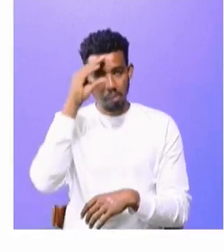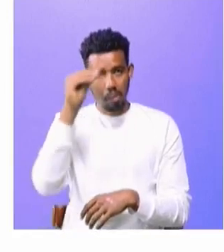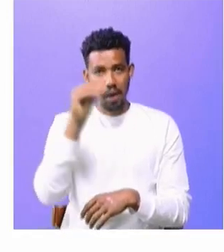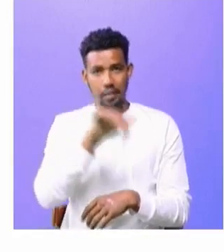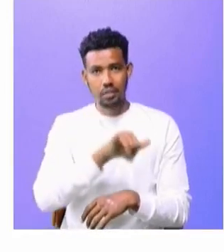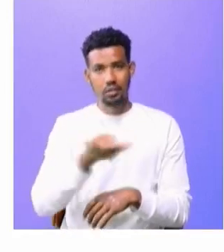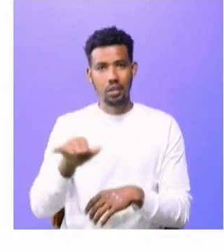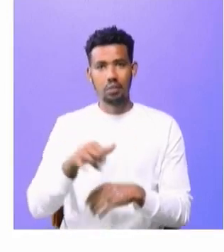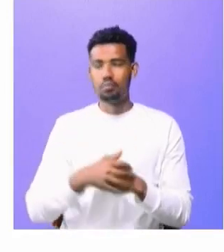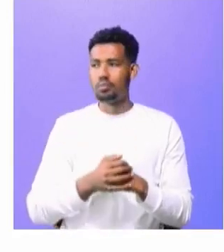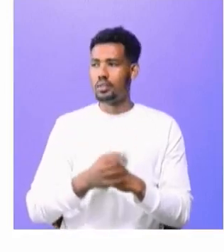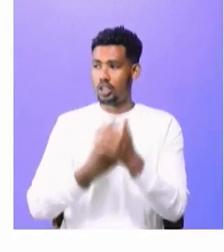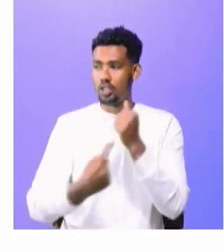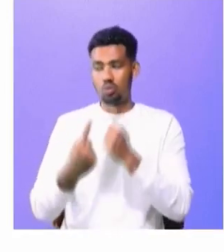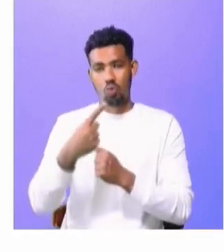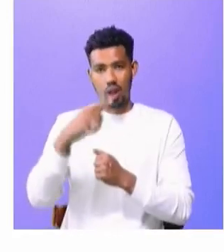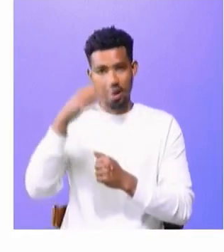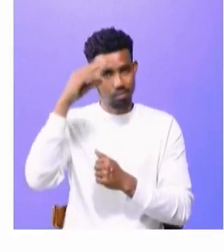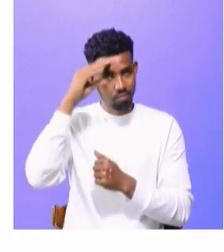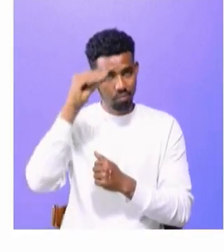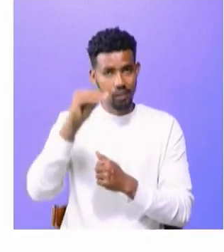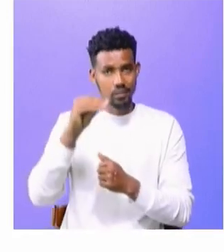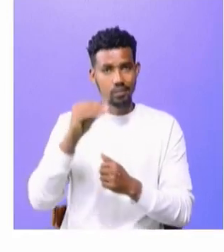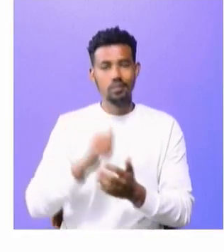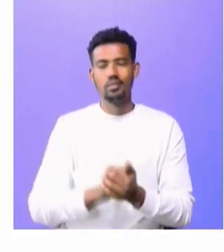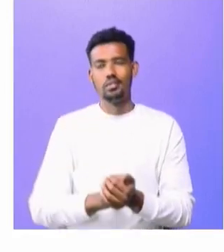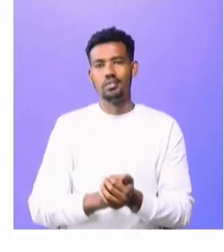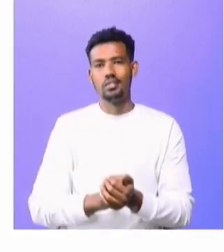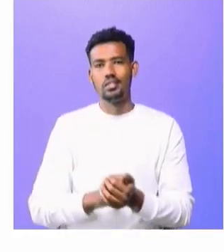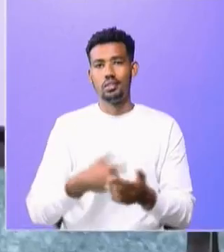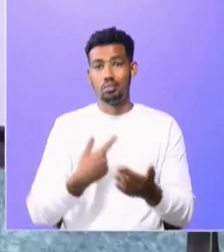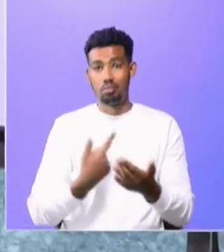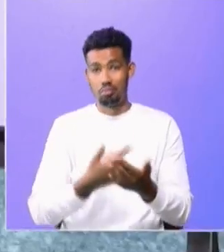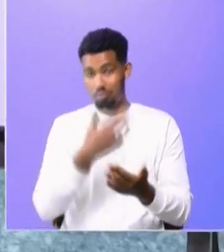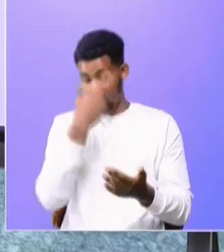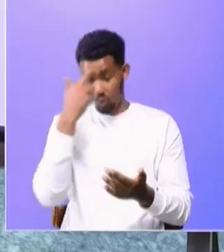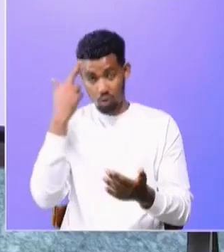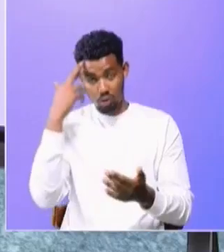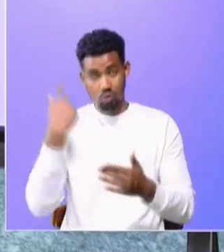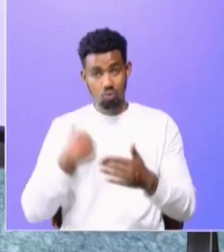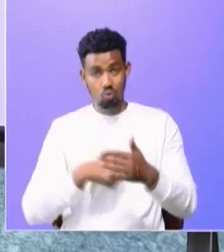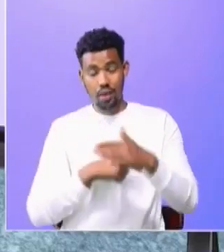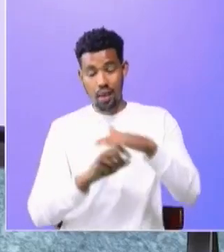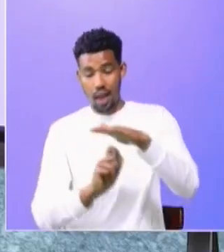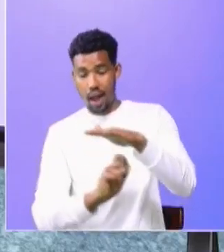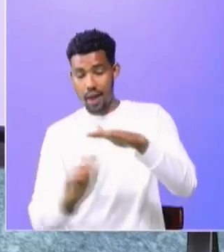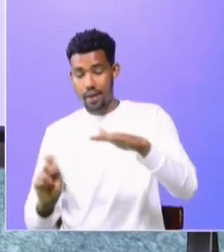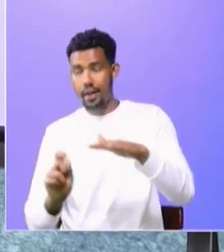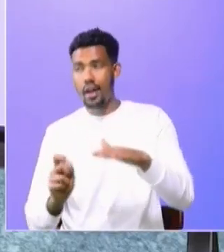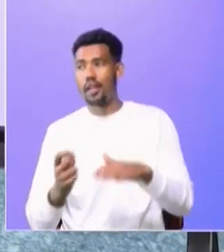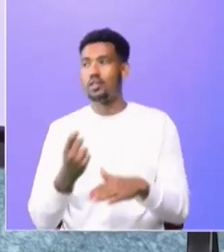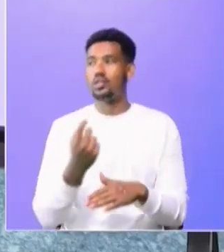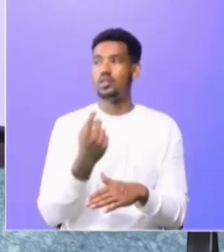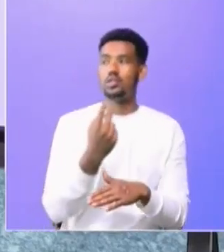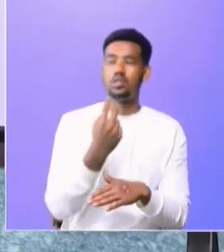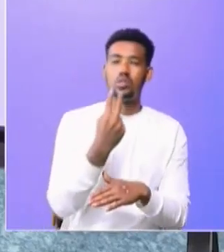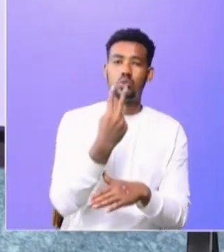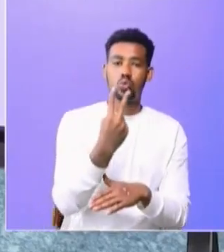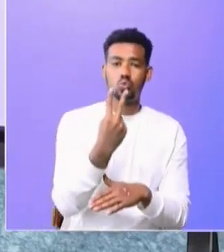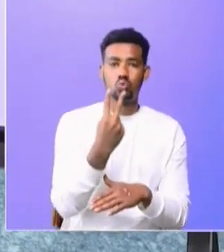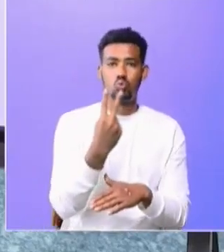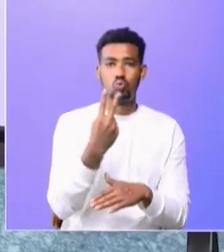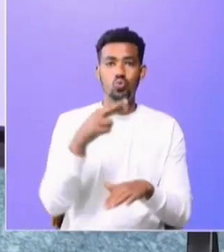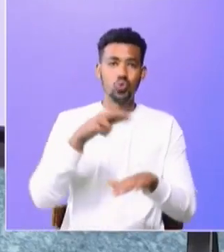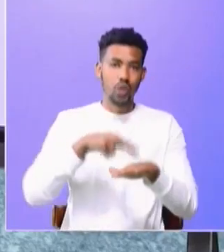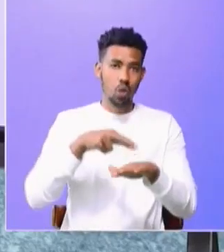is singular. So let us underline 2. Here is the students, 2 regular form